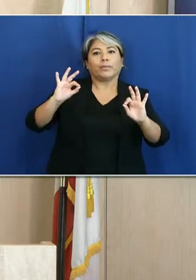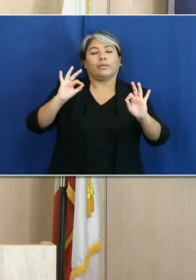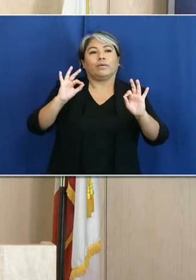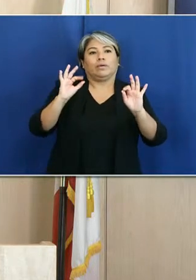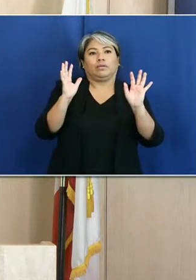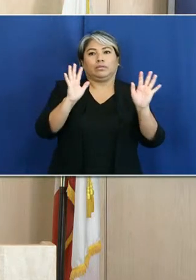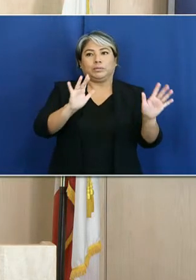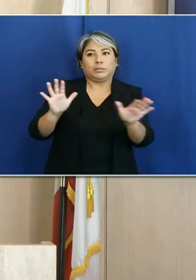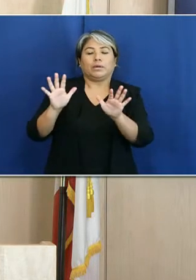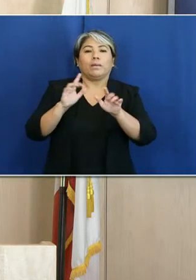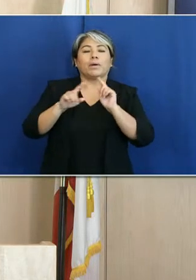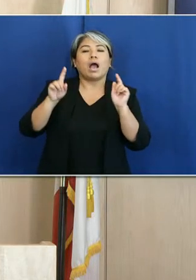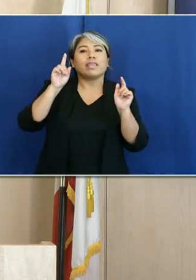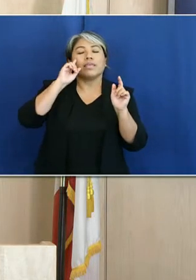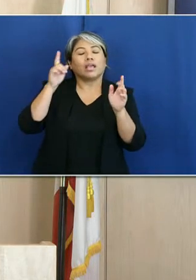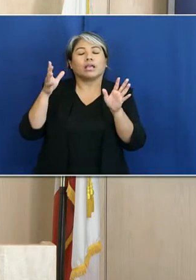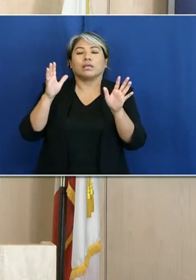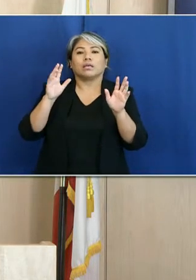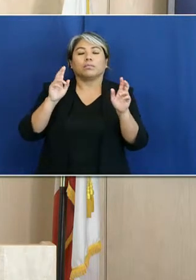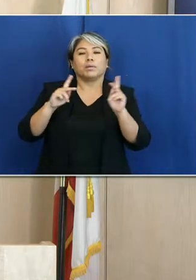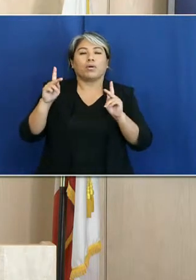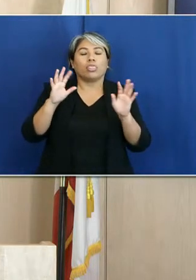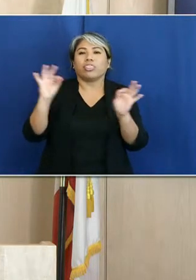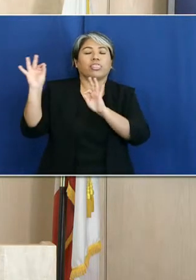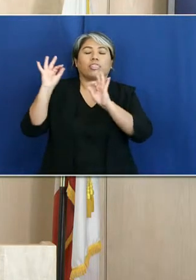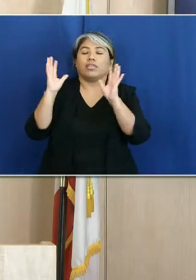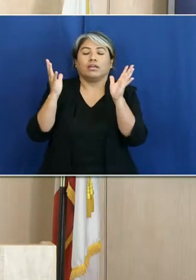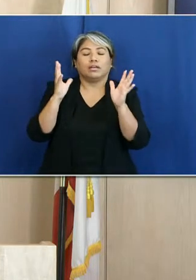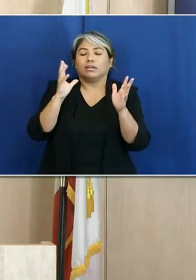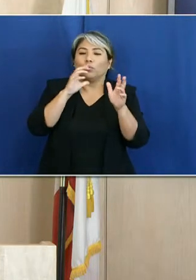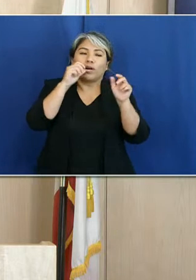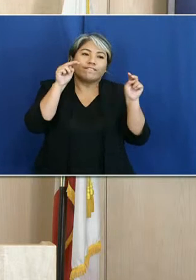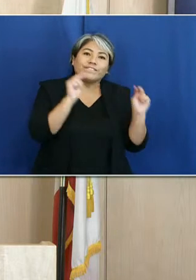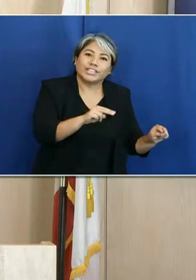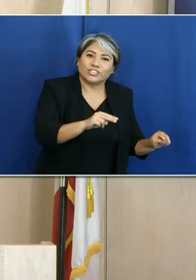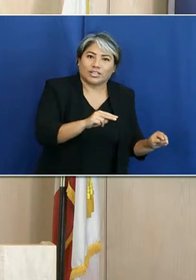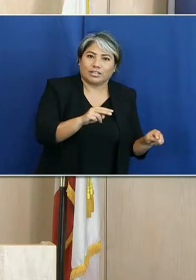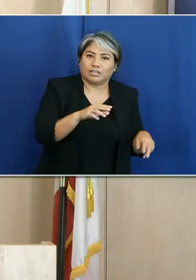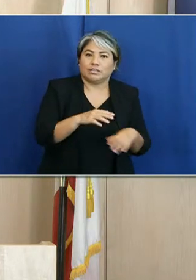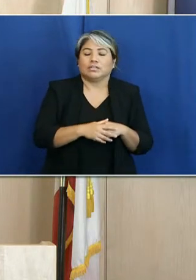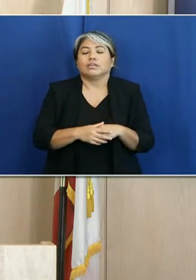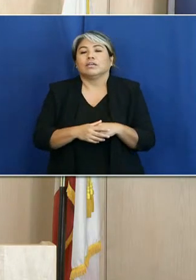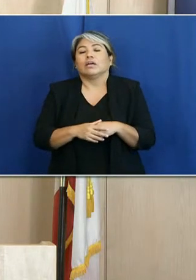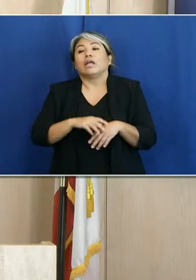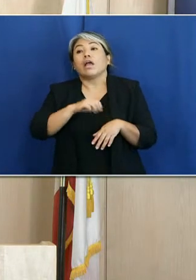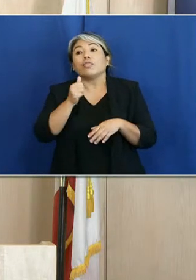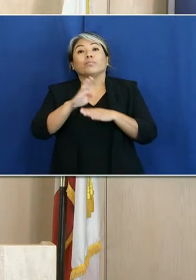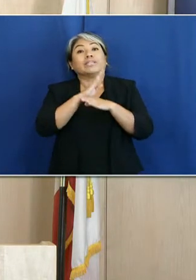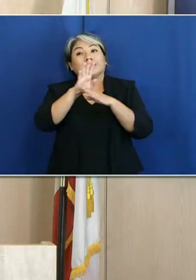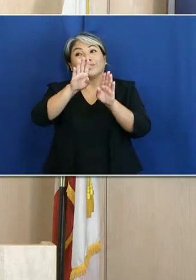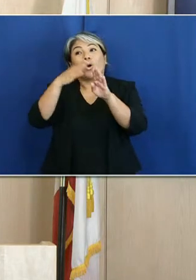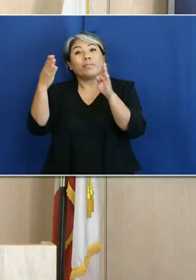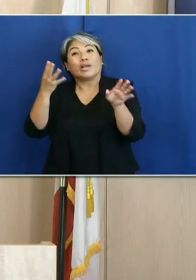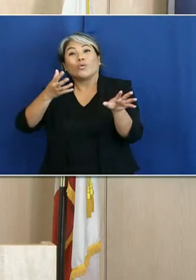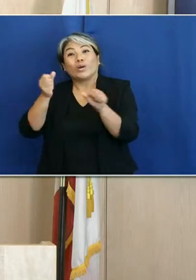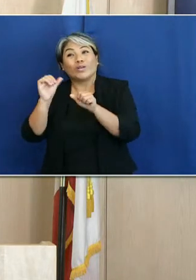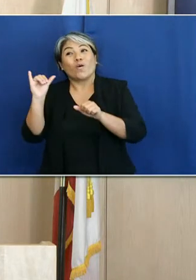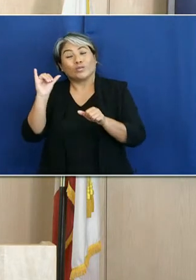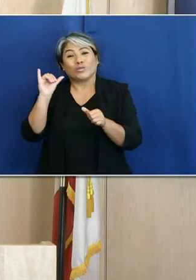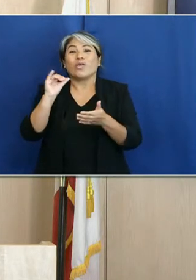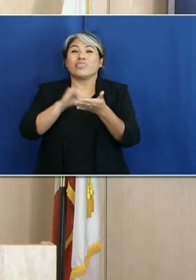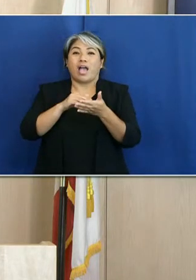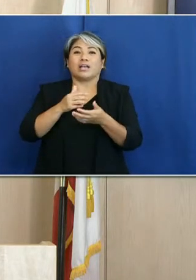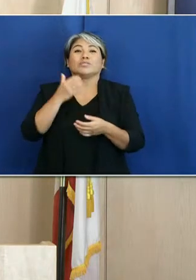think that lack of focus and vigilance, in addition to a large number of things opening very quickly, contributed